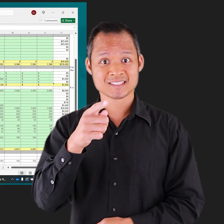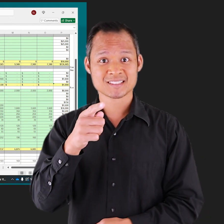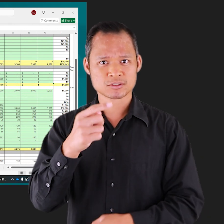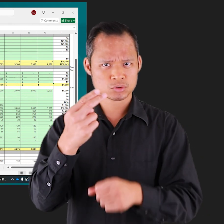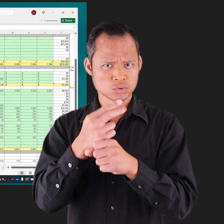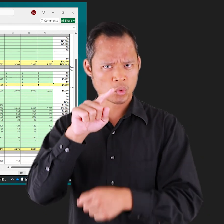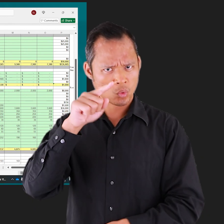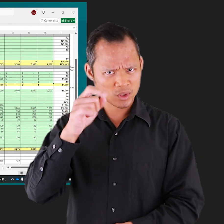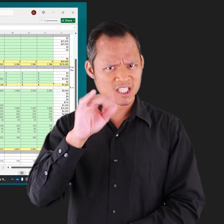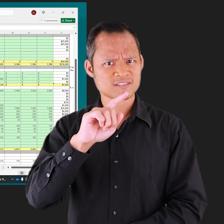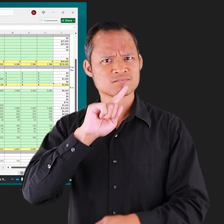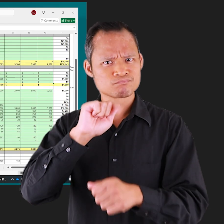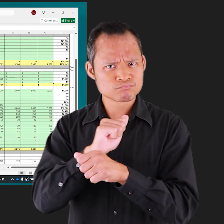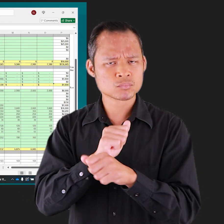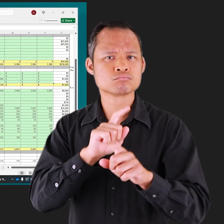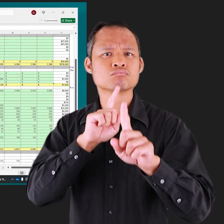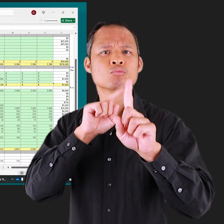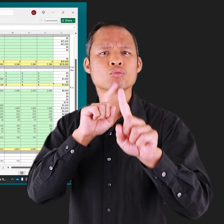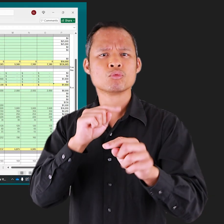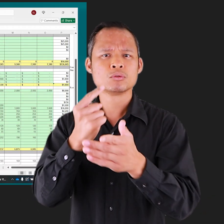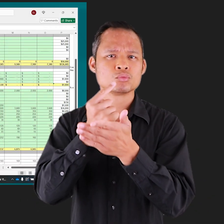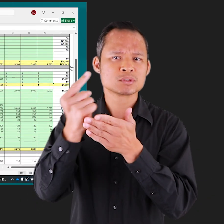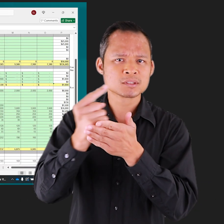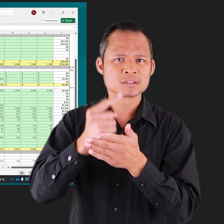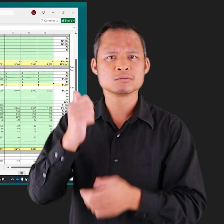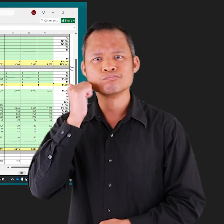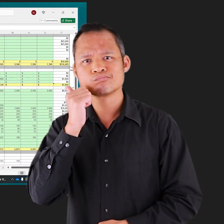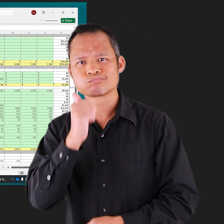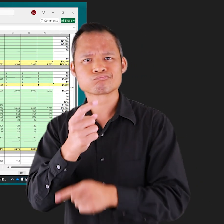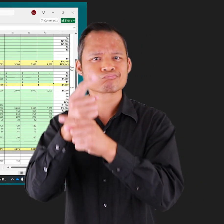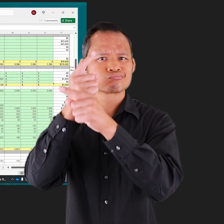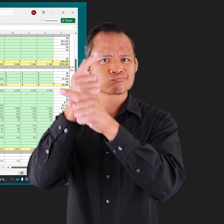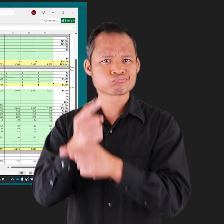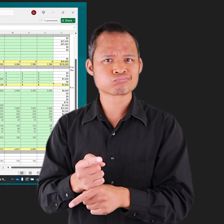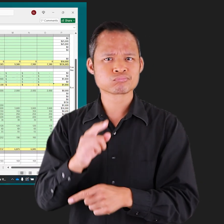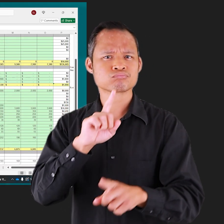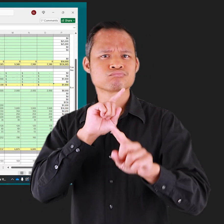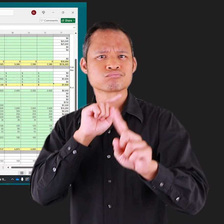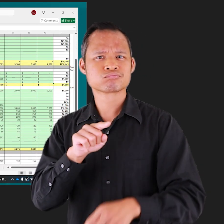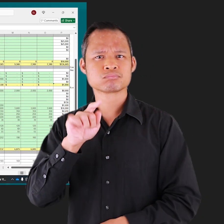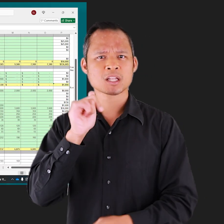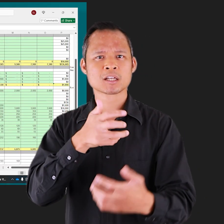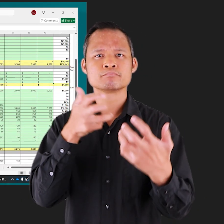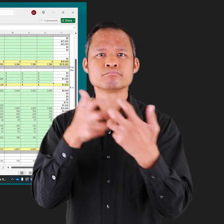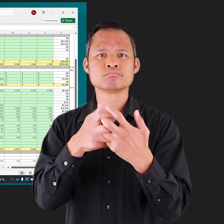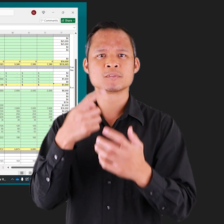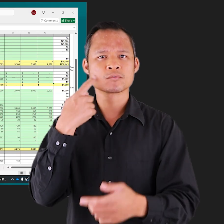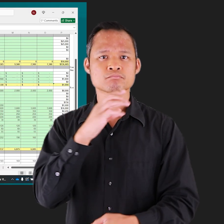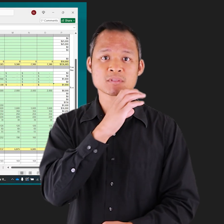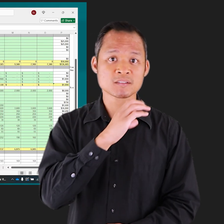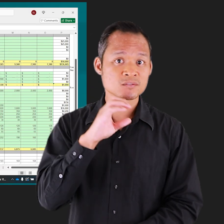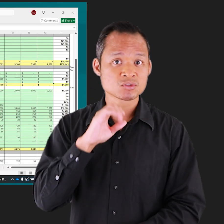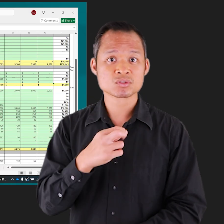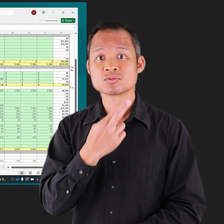inventory costs. Only use these percentages if and only if you are actually buying items on a daily or weekly basis.